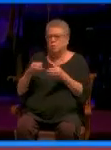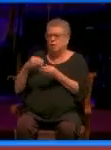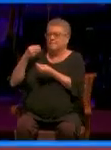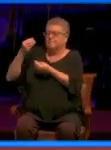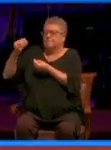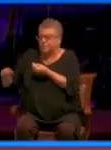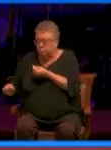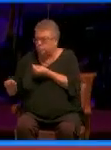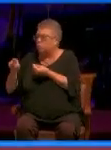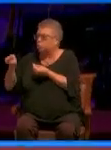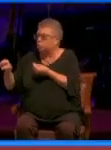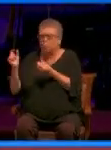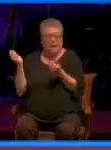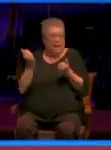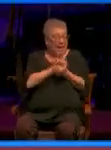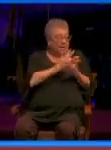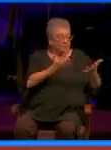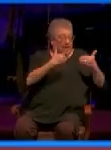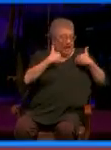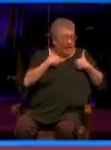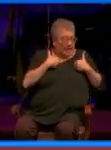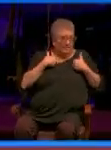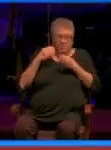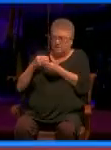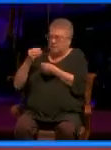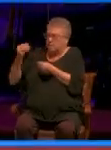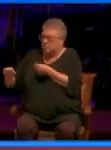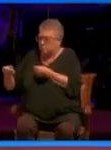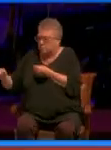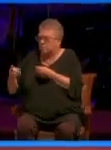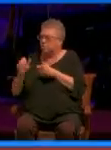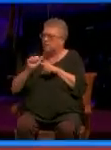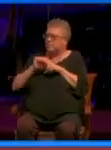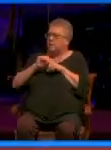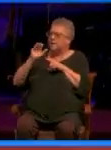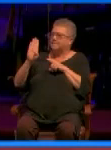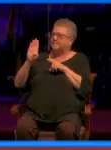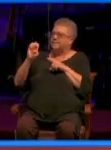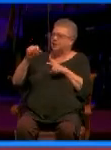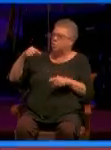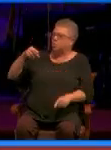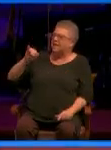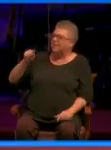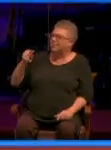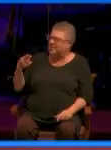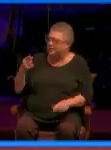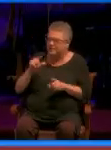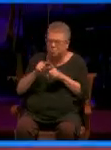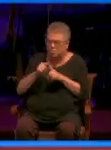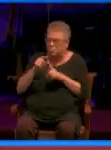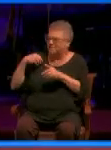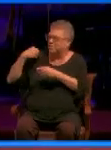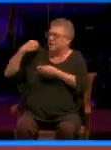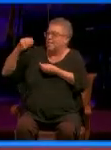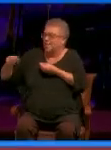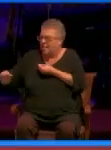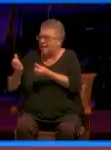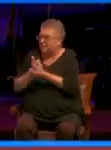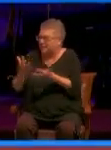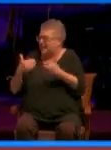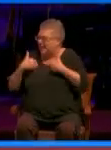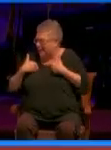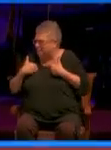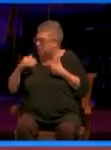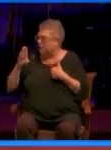you all that I have. You know how many times I practiced the word bequeath this week just to get that right? I want to